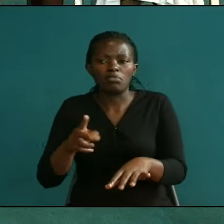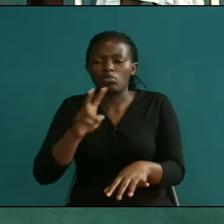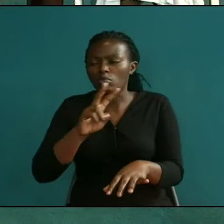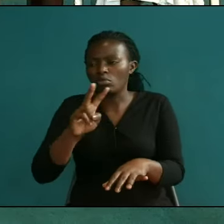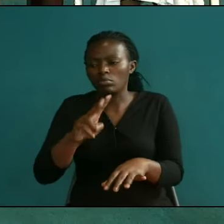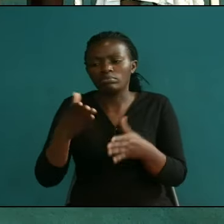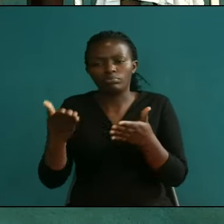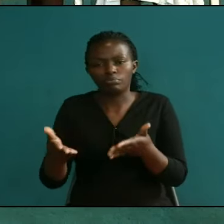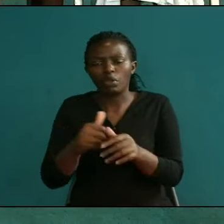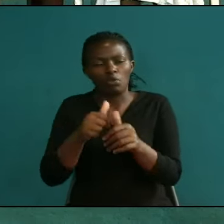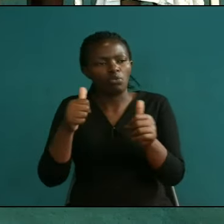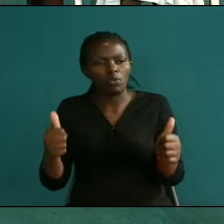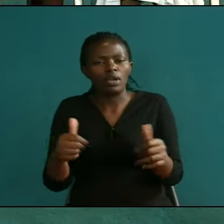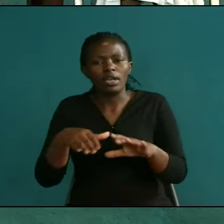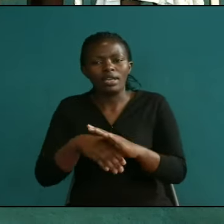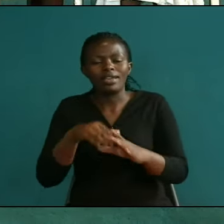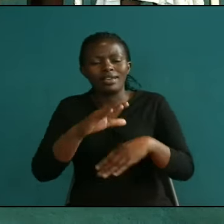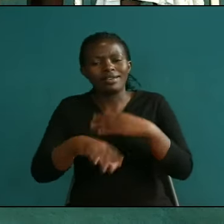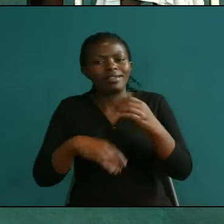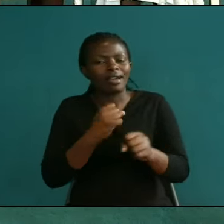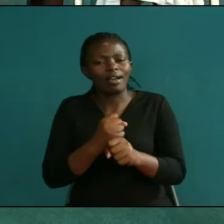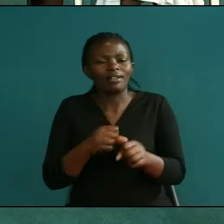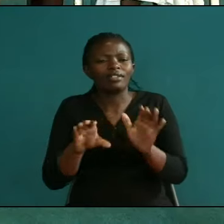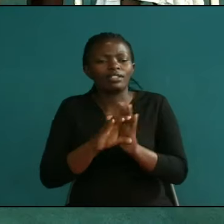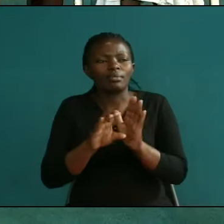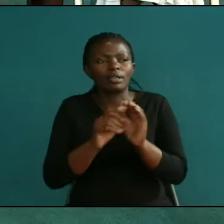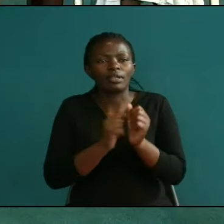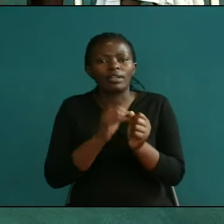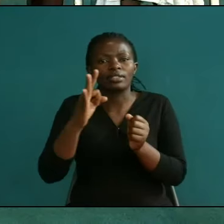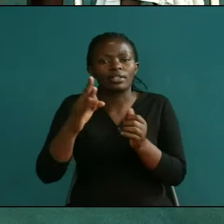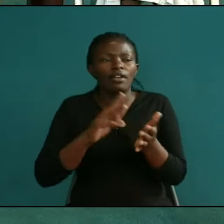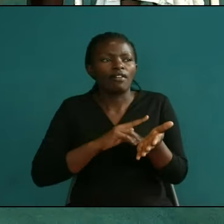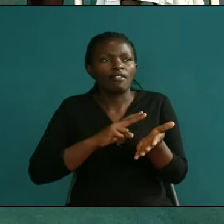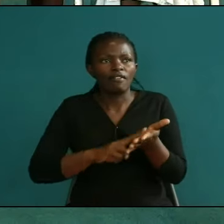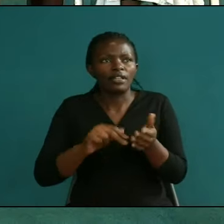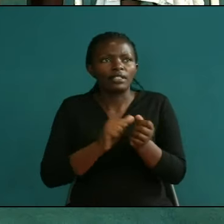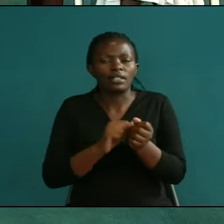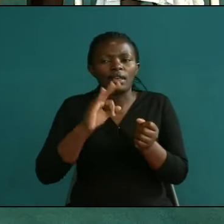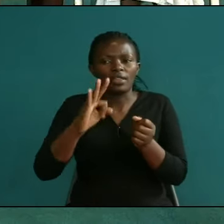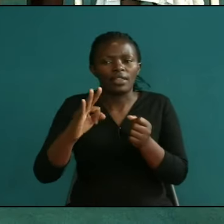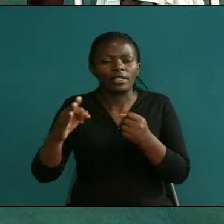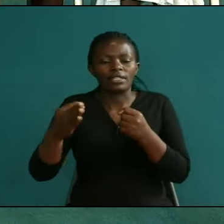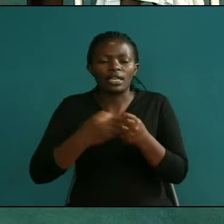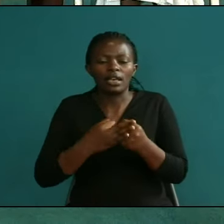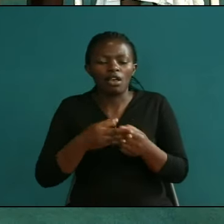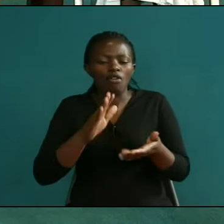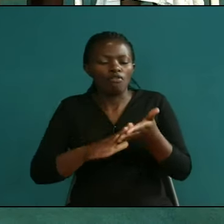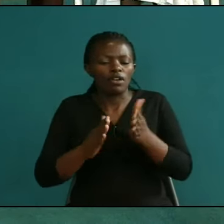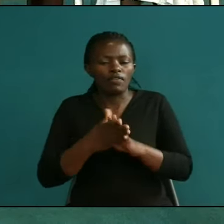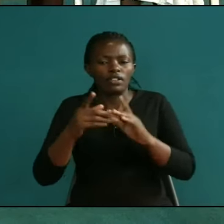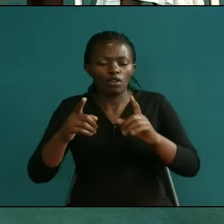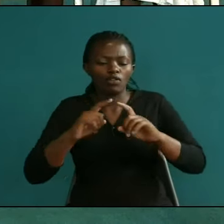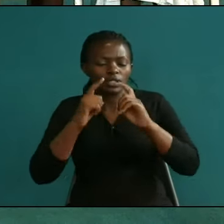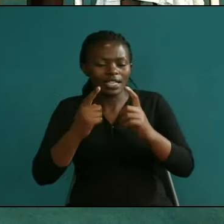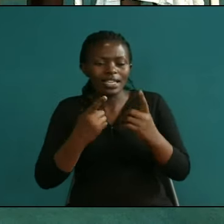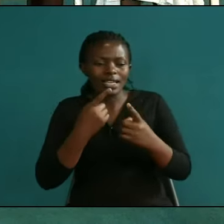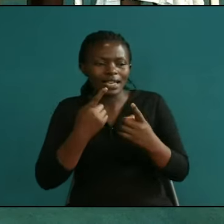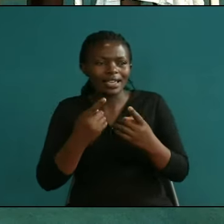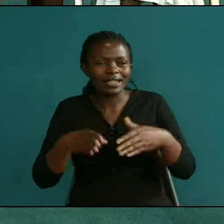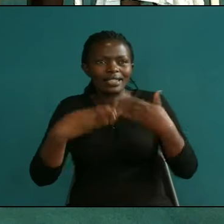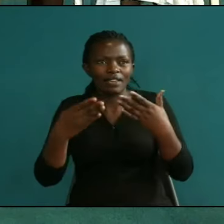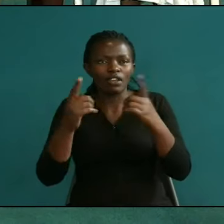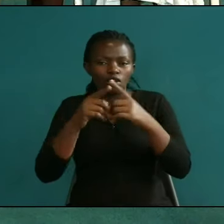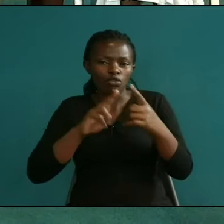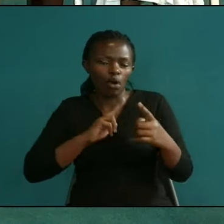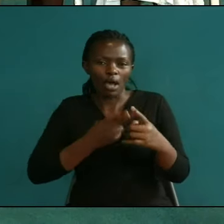are being told that in Acts 13 verse 38, that the forgiveness of sin is proclaimed to us through Jesus Christ who died for us.